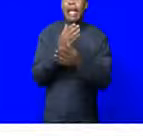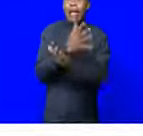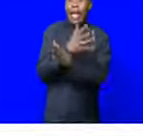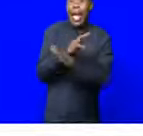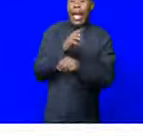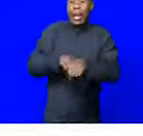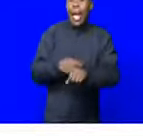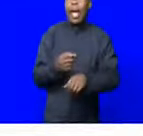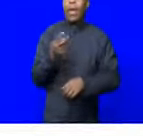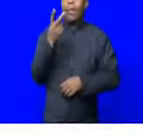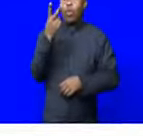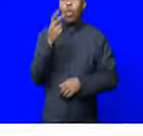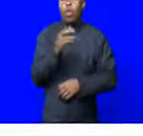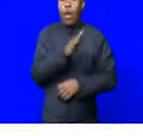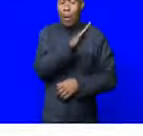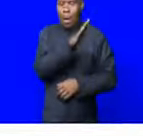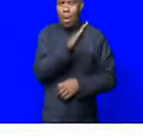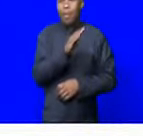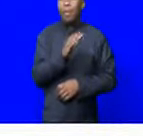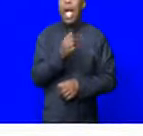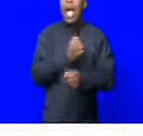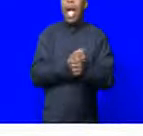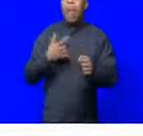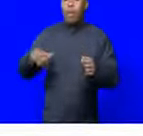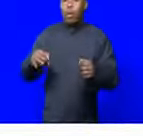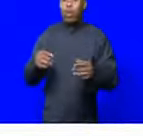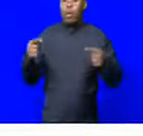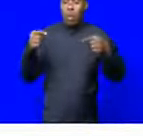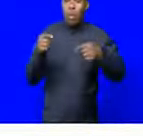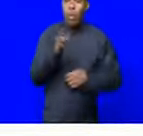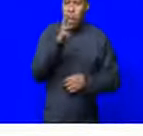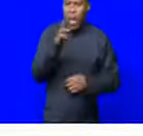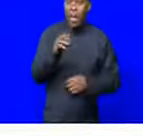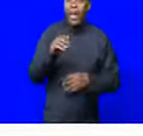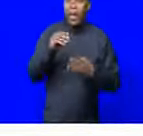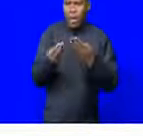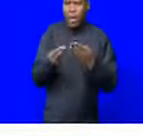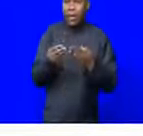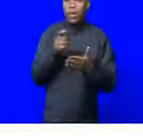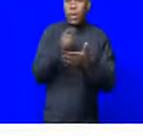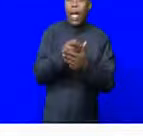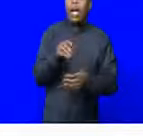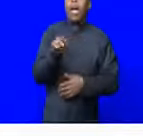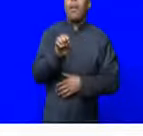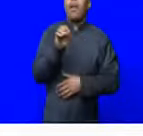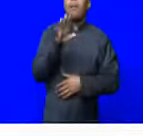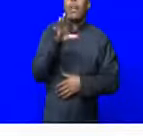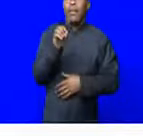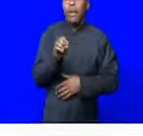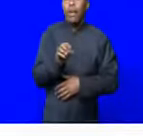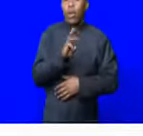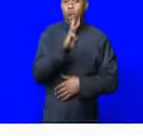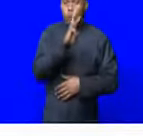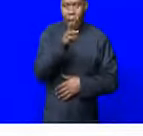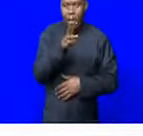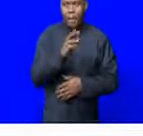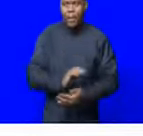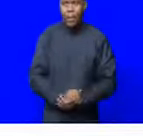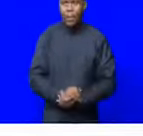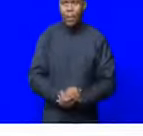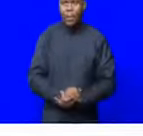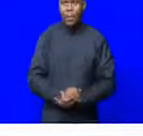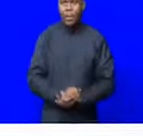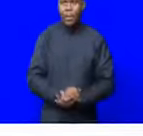on Saturday afternoon. Tickets for the game cost 50 emalangeni. Reporting for Eswatini TV Sports, I'm Linda